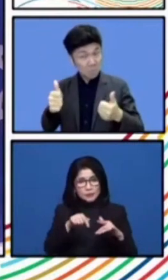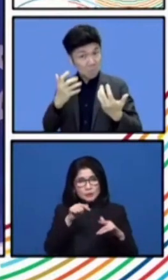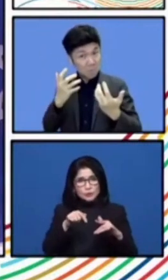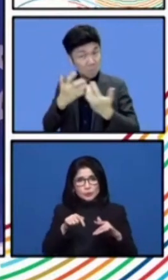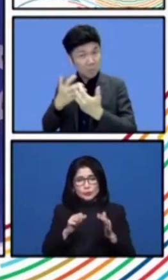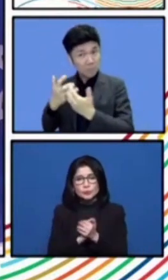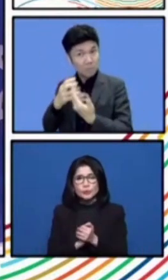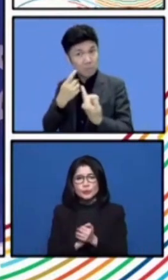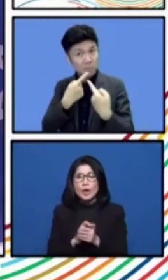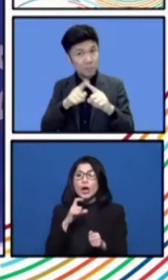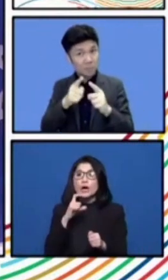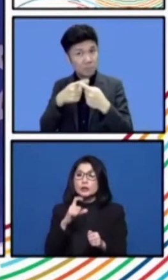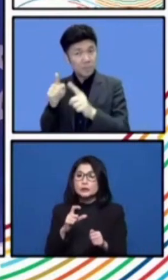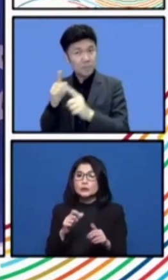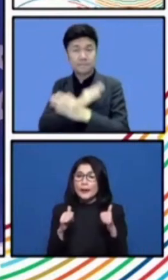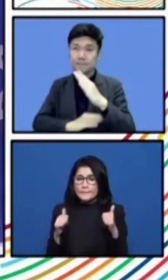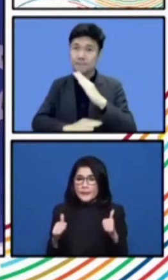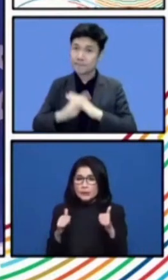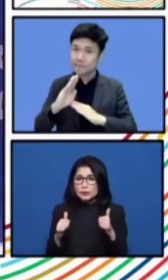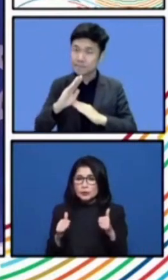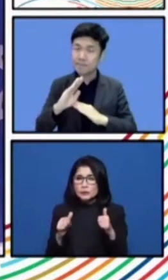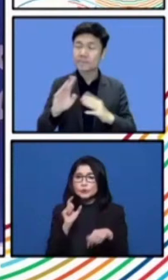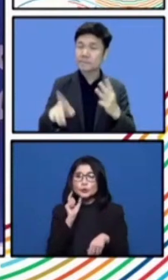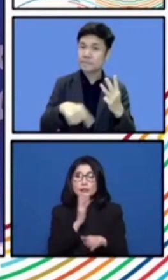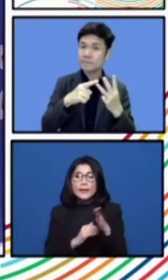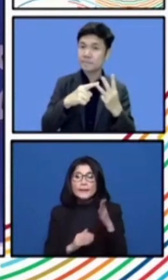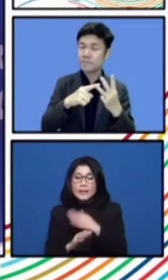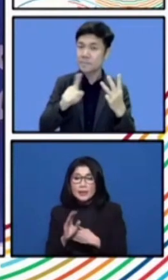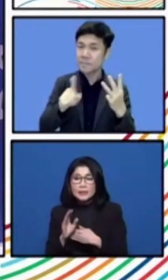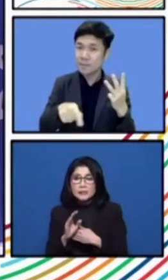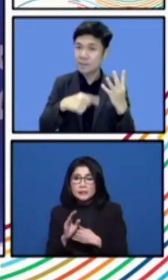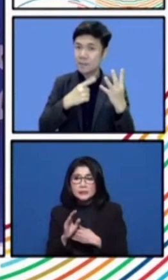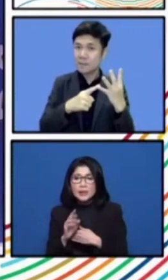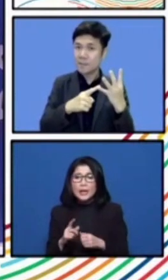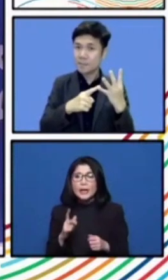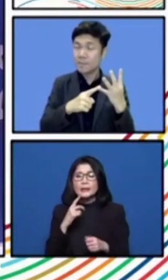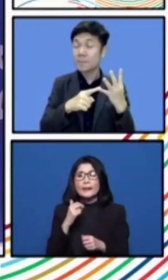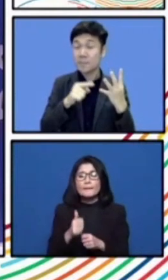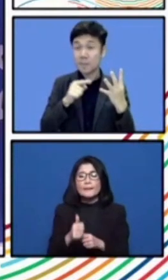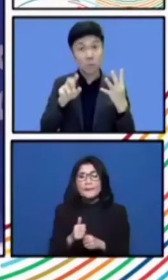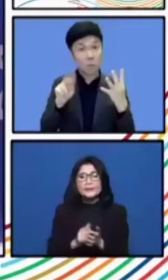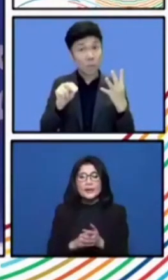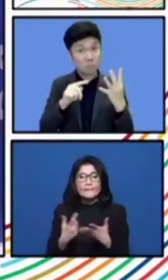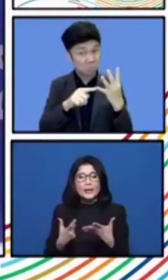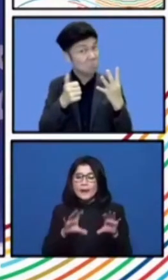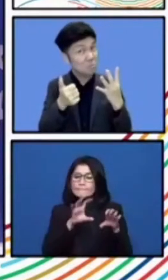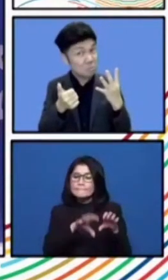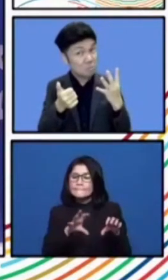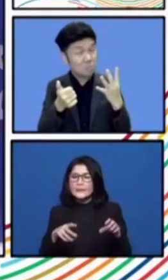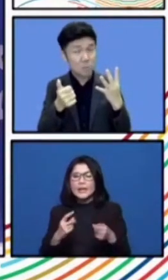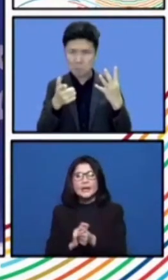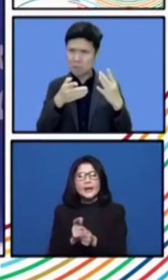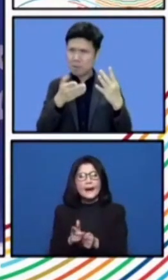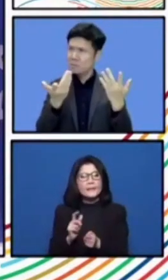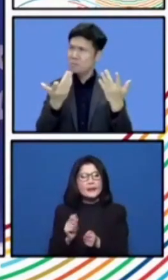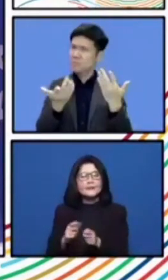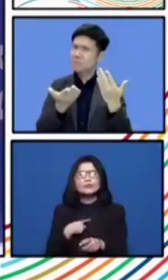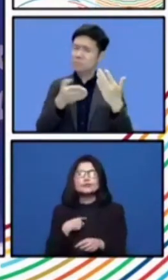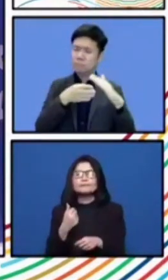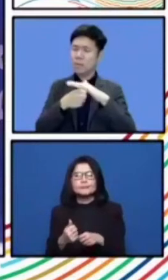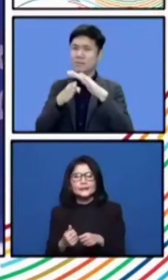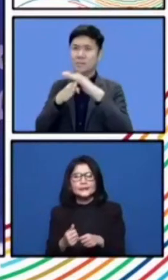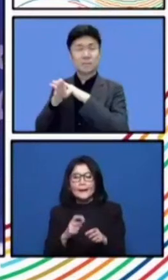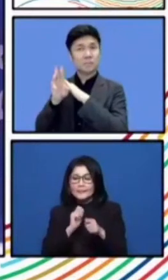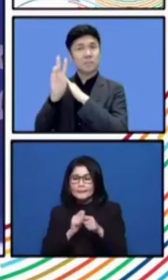disability but also the products that we produce to what extent can they be accessed online through websites or